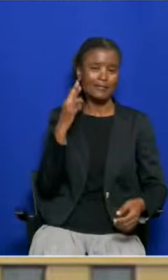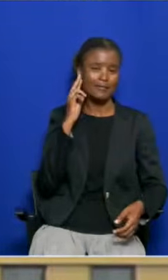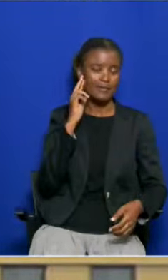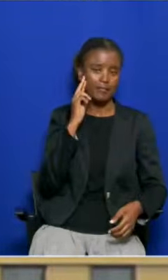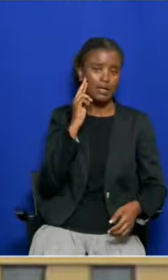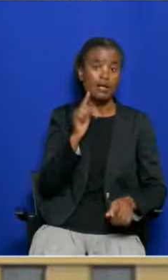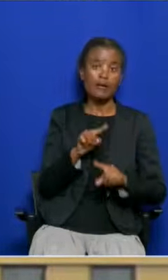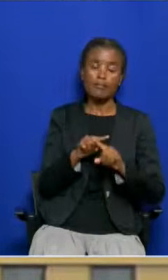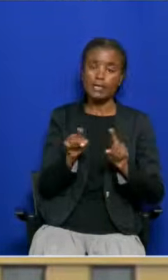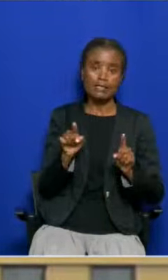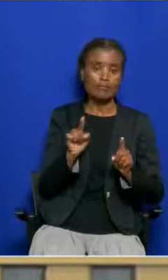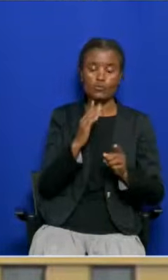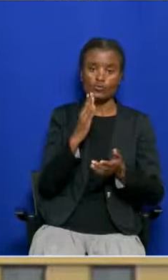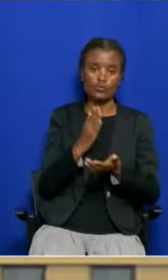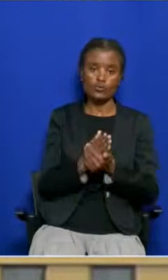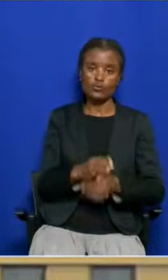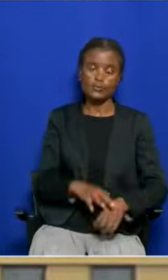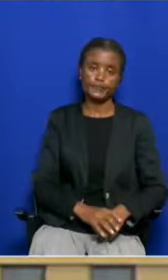that.